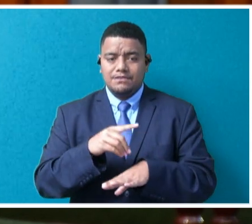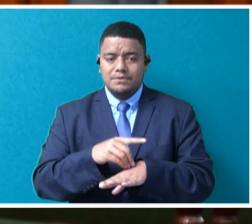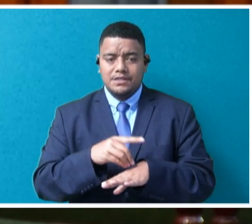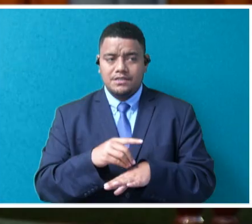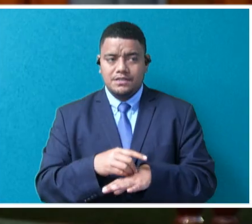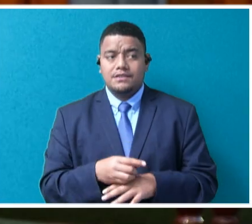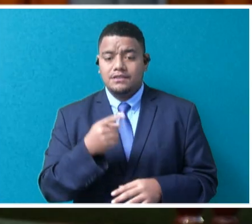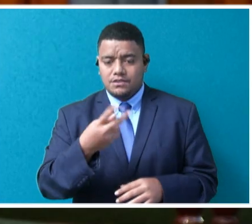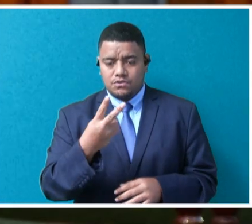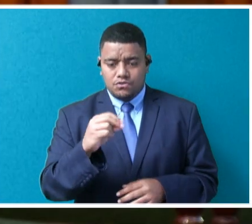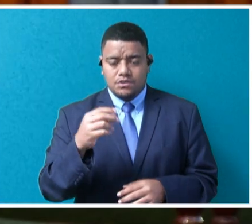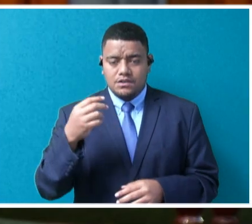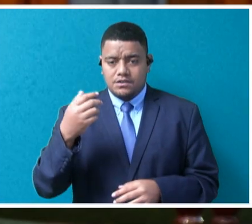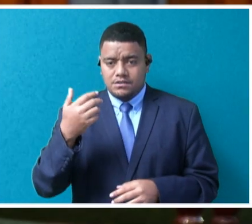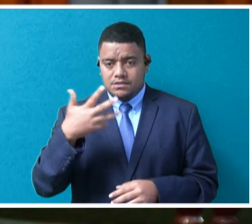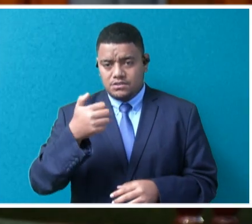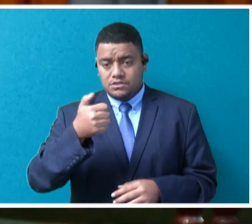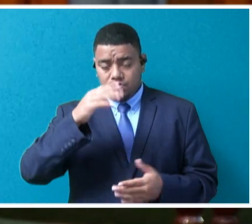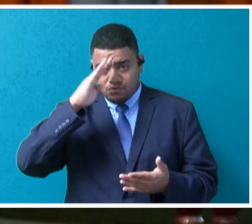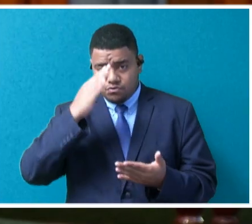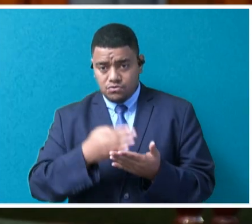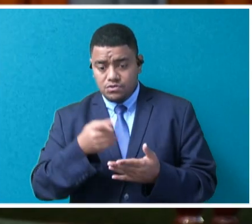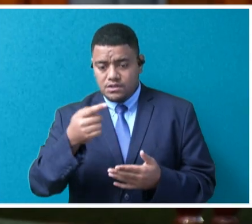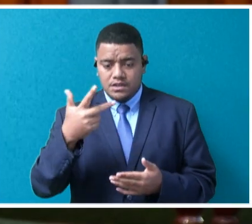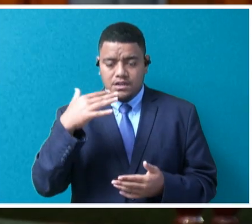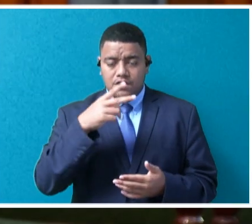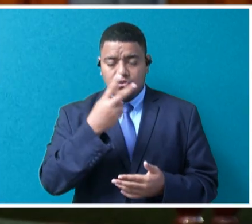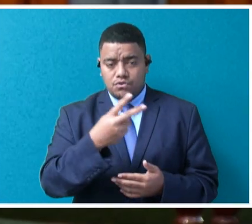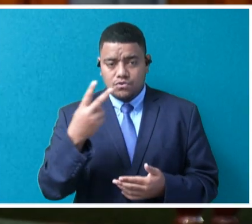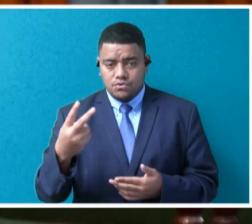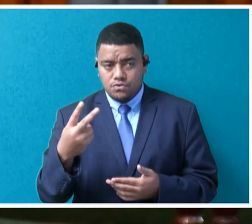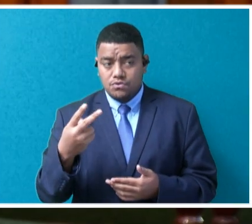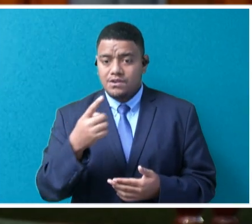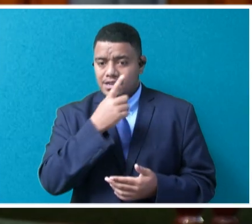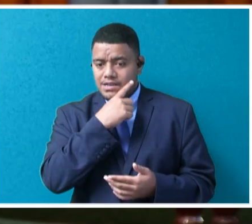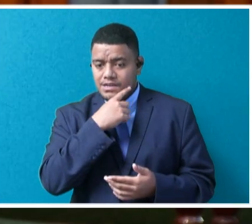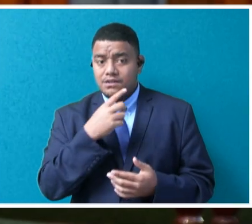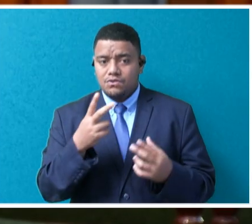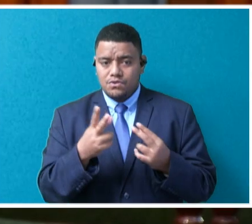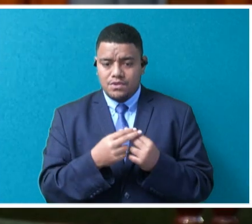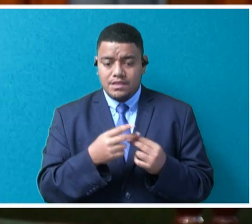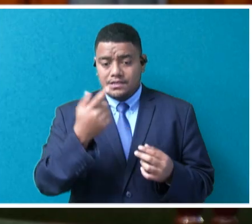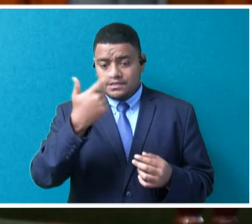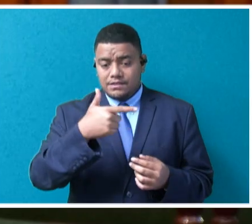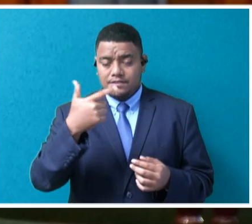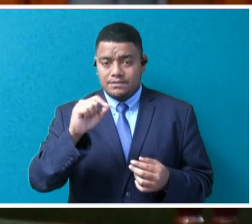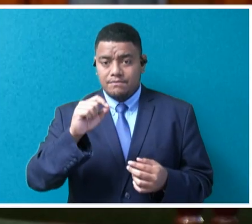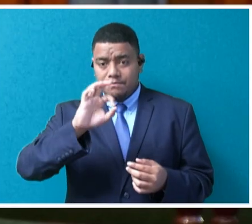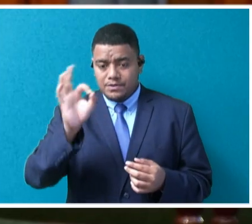these 2,296 students, 822 are girls, which is 37% of